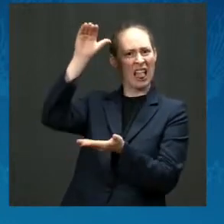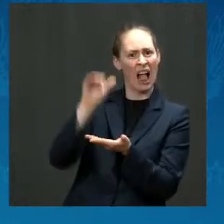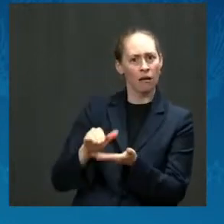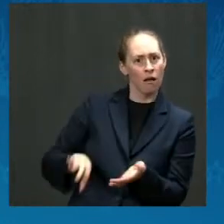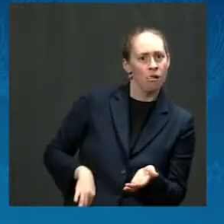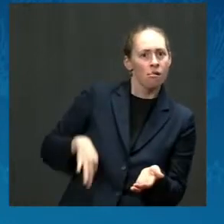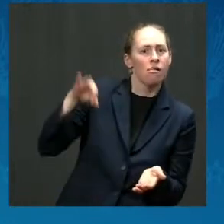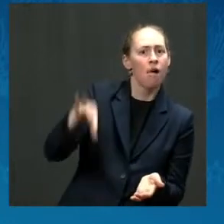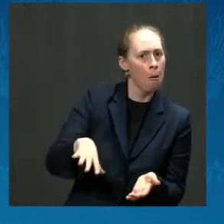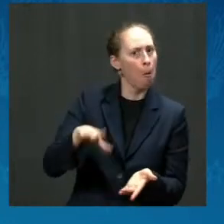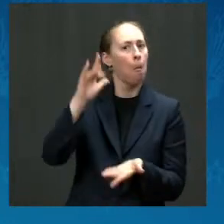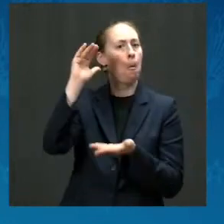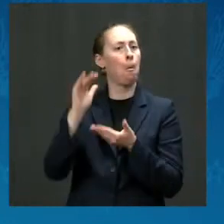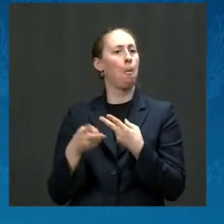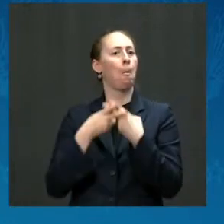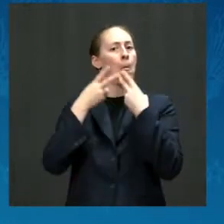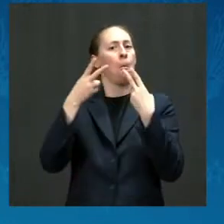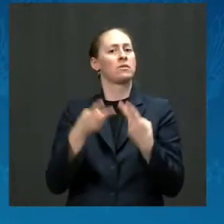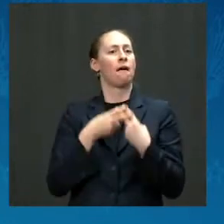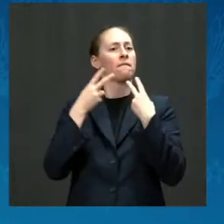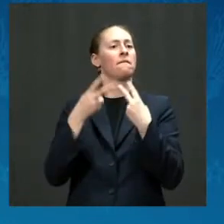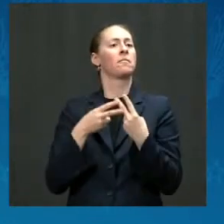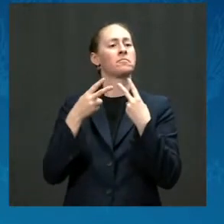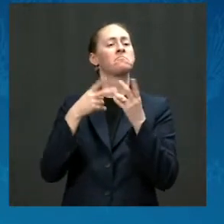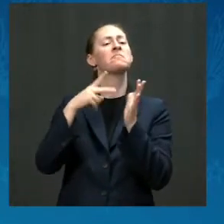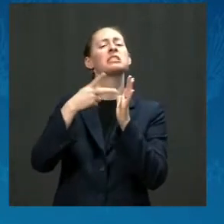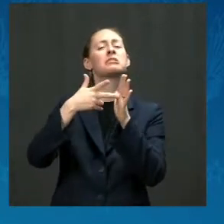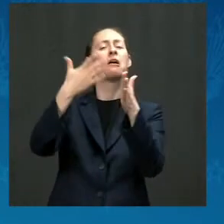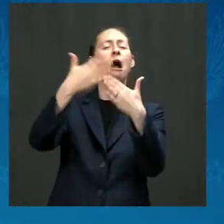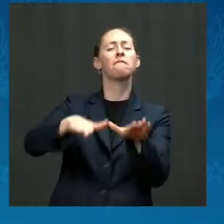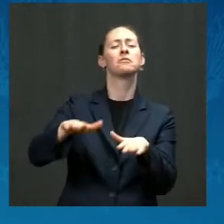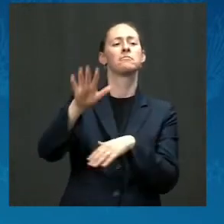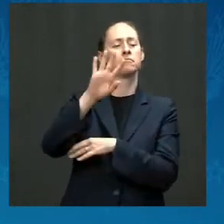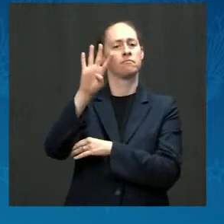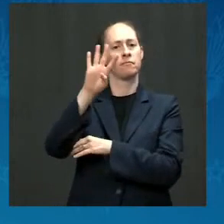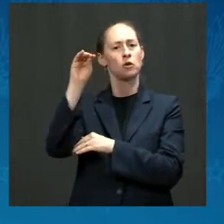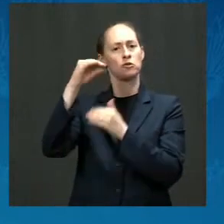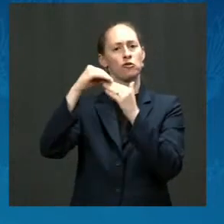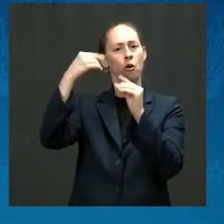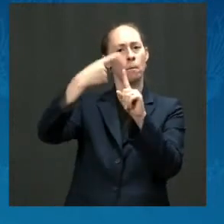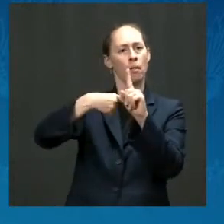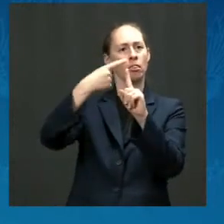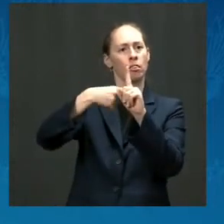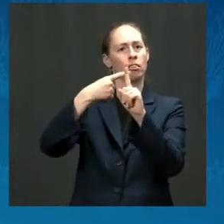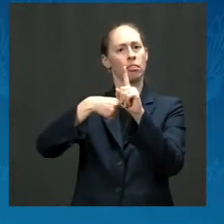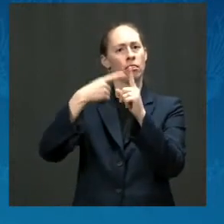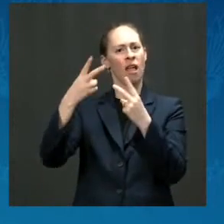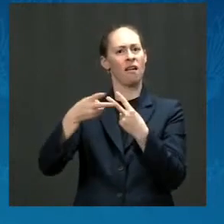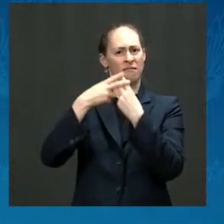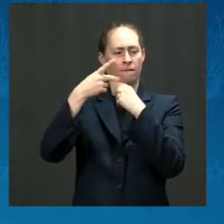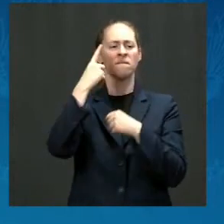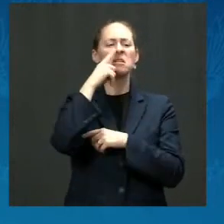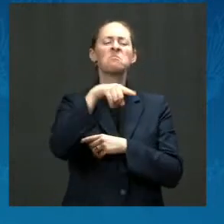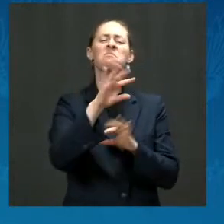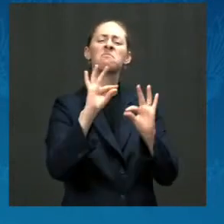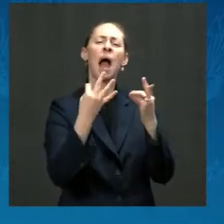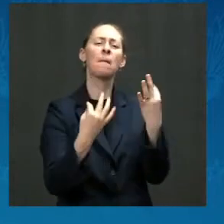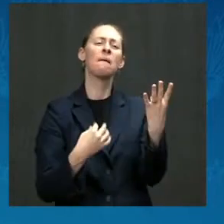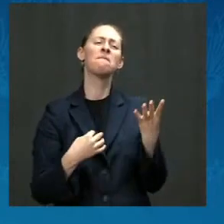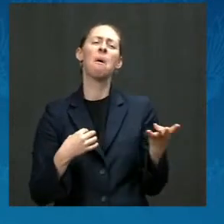average savings of $40 a month. For a family of 4, that is almost $2,000 a